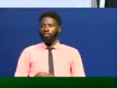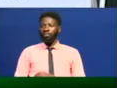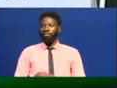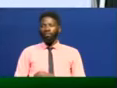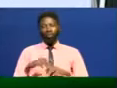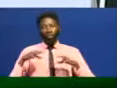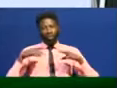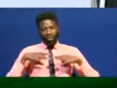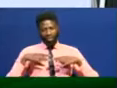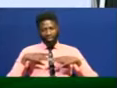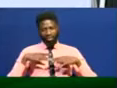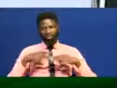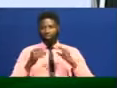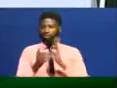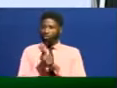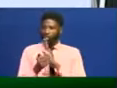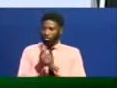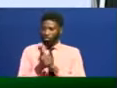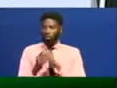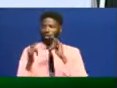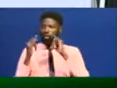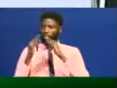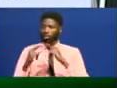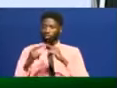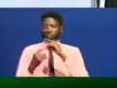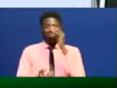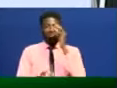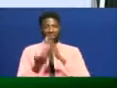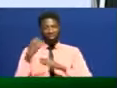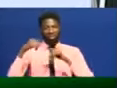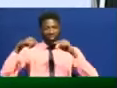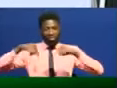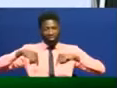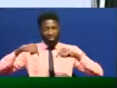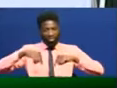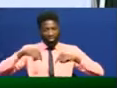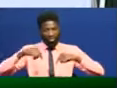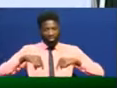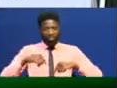holiday talent camp, we launched it here, right in this